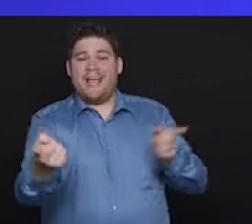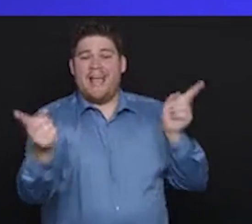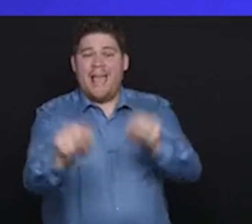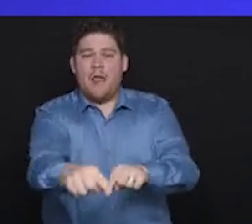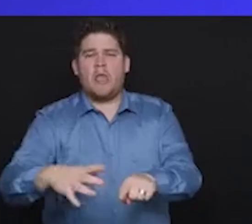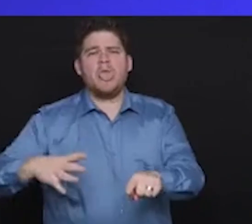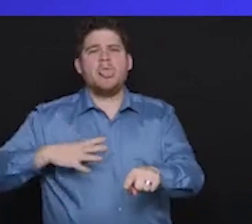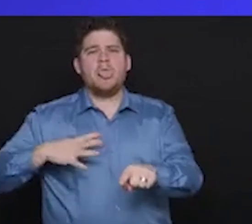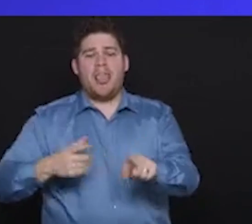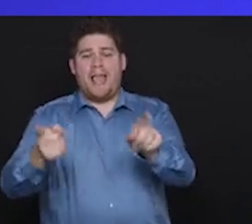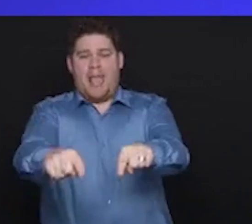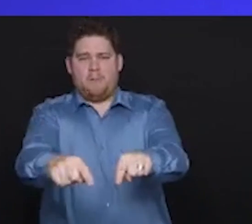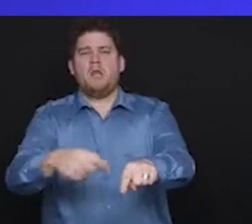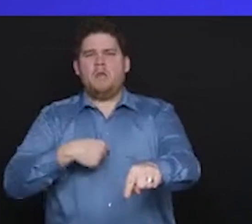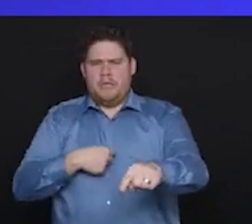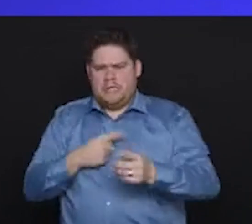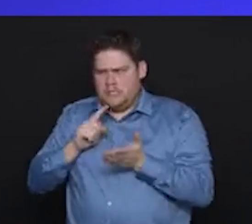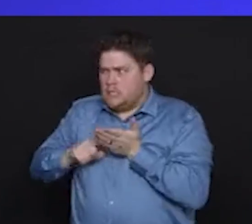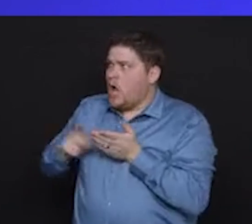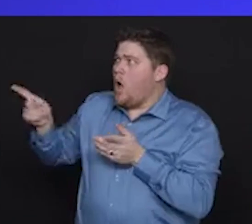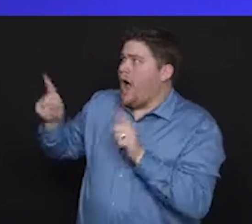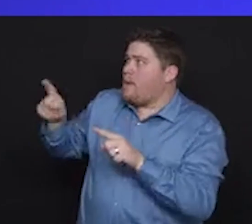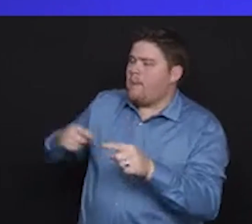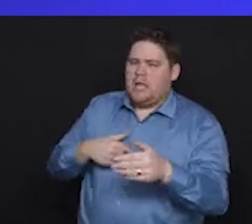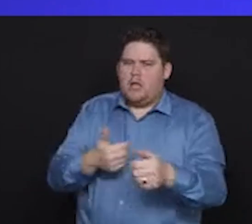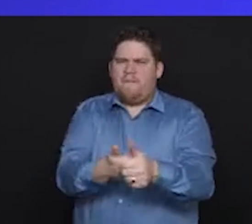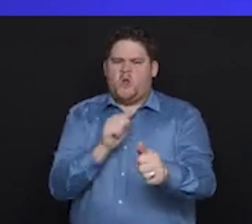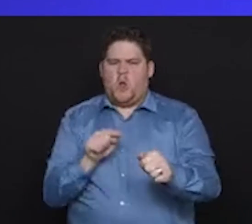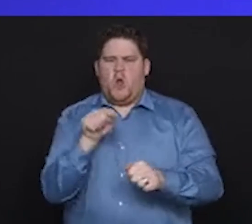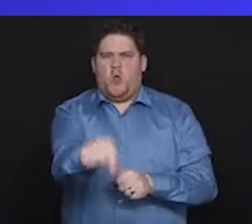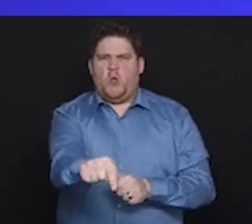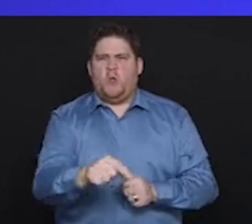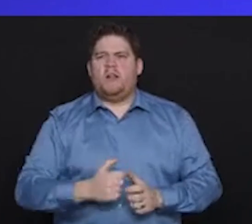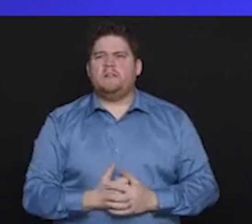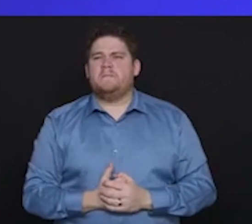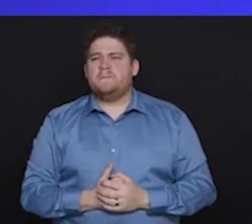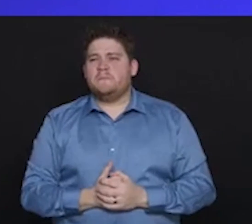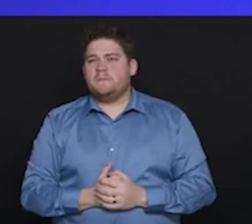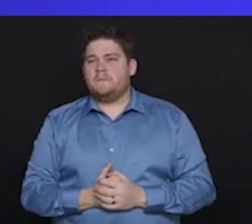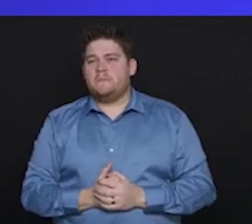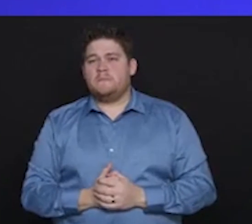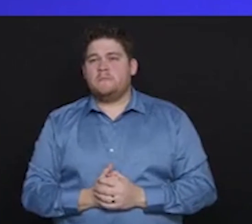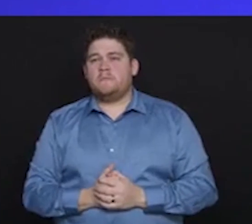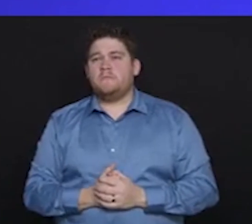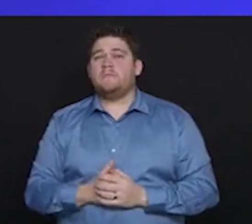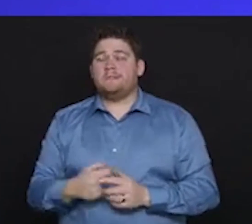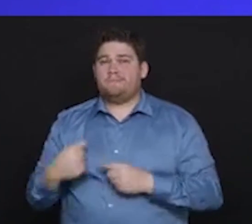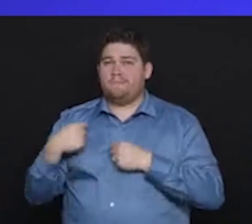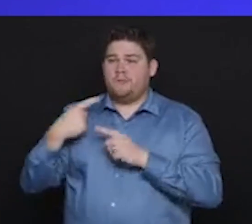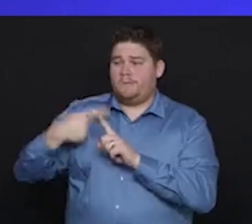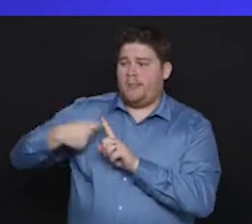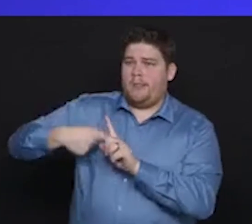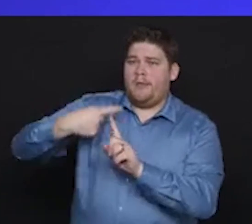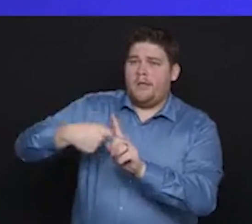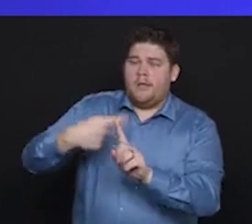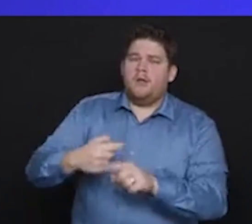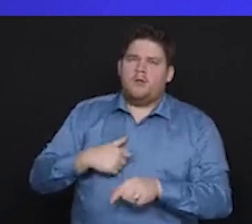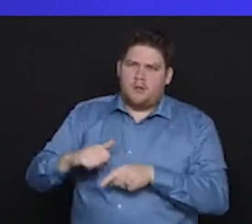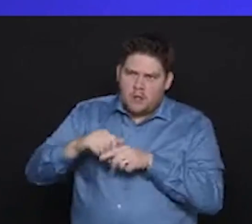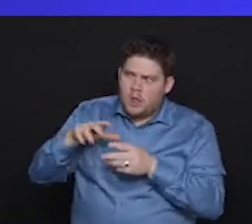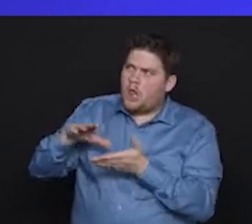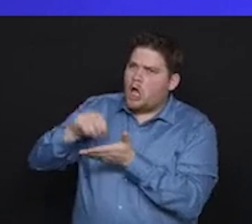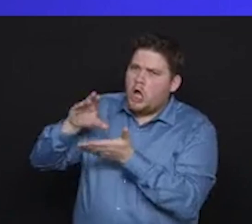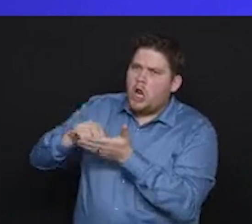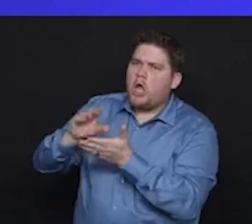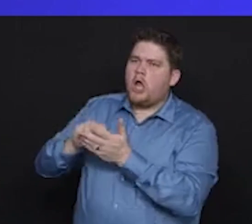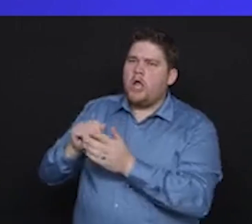people would expect us to do, and that's what the months of planning led by Dr. Henry and Mr. Brown and so many others, dozens, hundreds